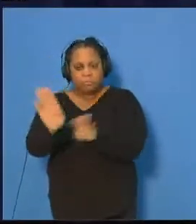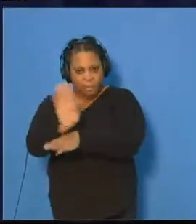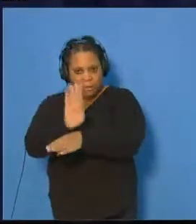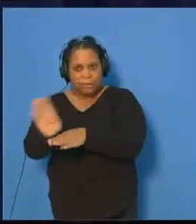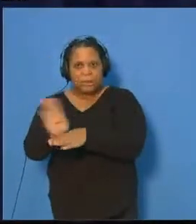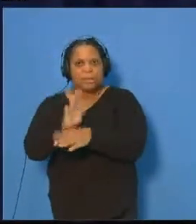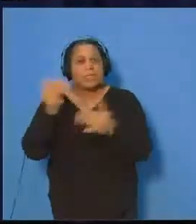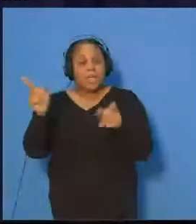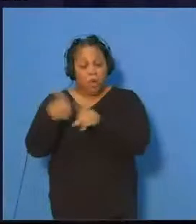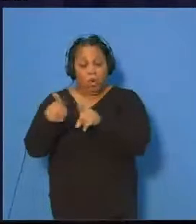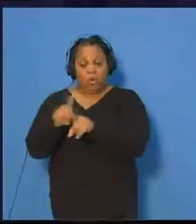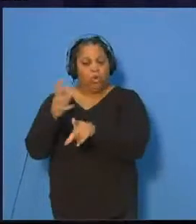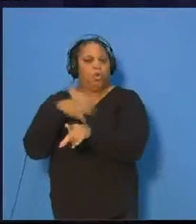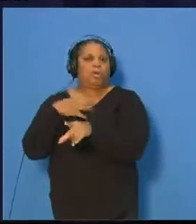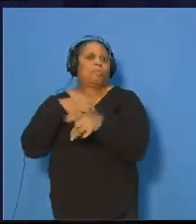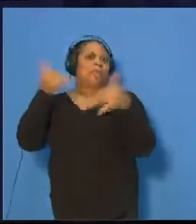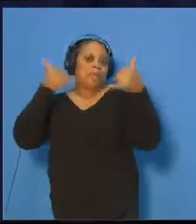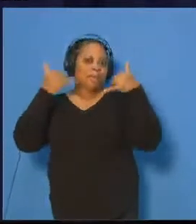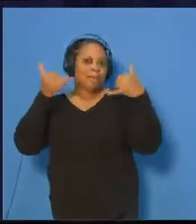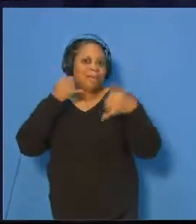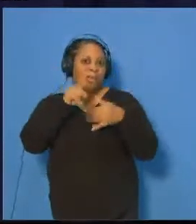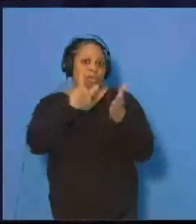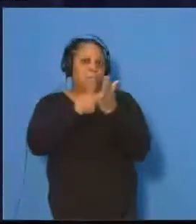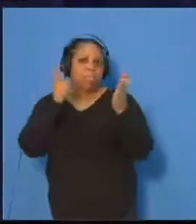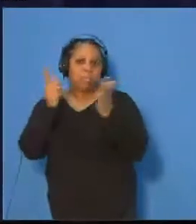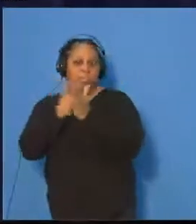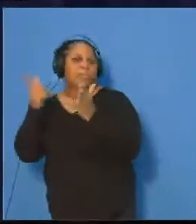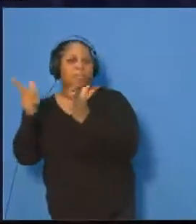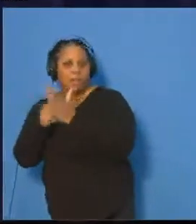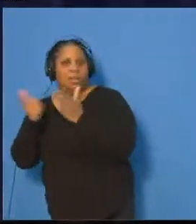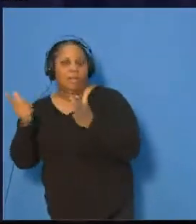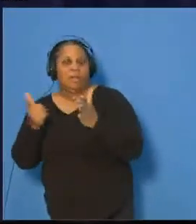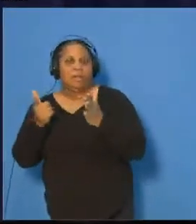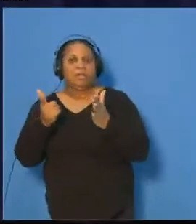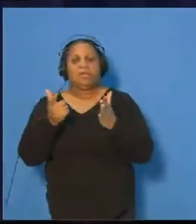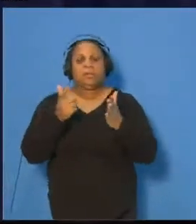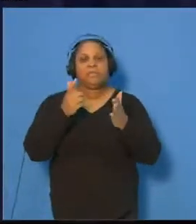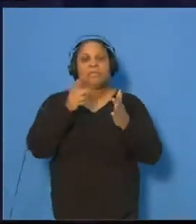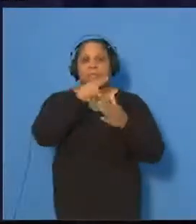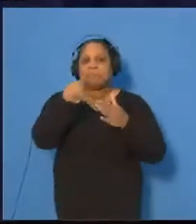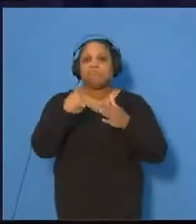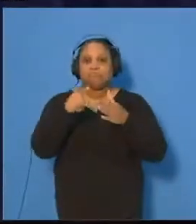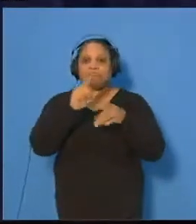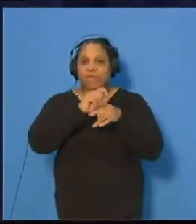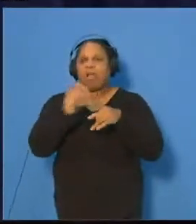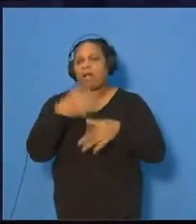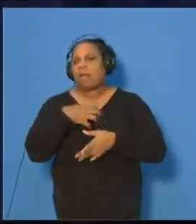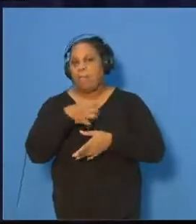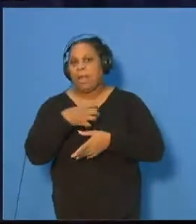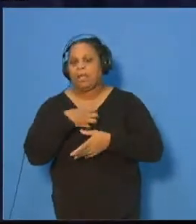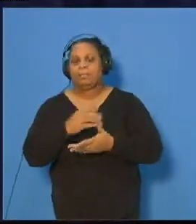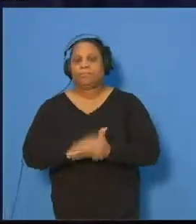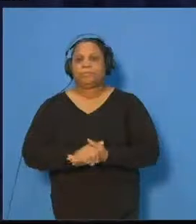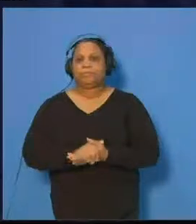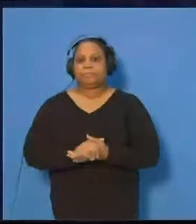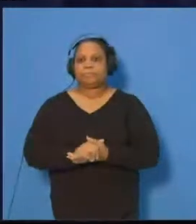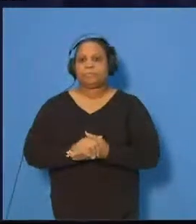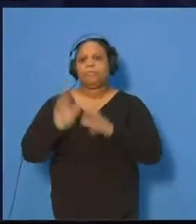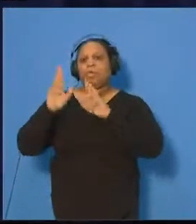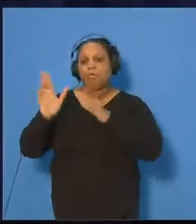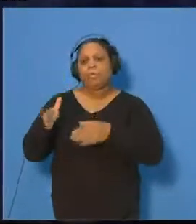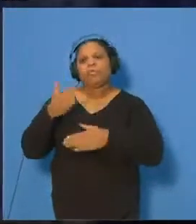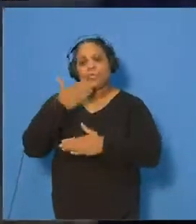complaint line where people, if they see someone that is breaching any of the regulations or if they're not following this, where they can make complaints as well. Okay, thank